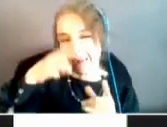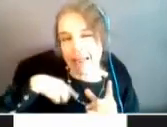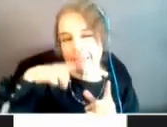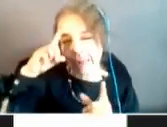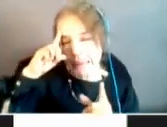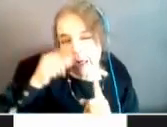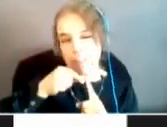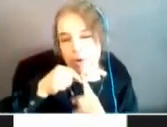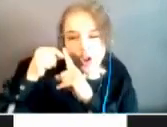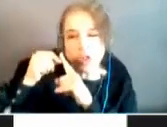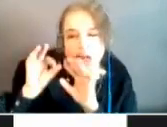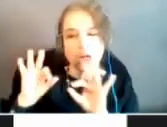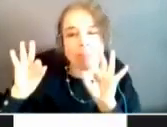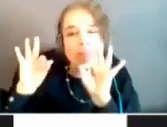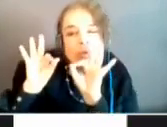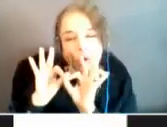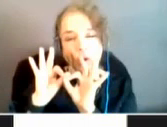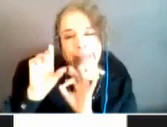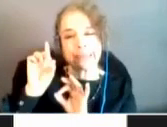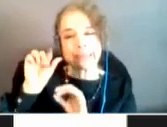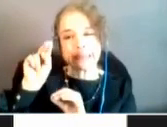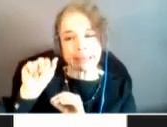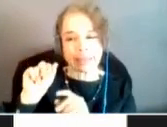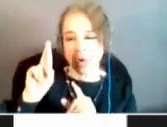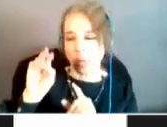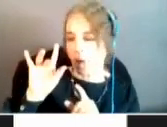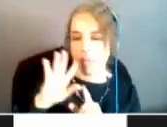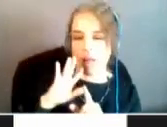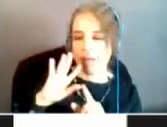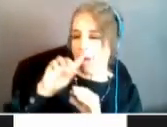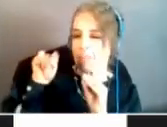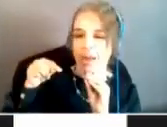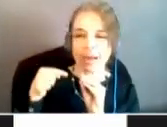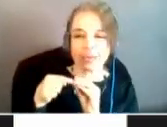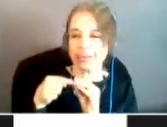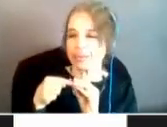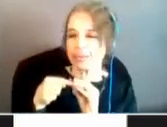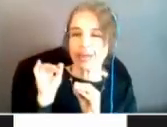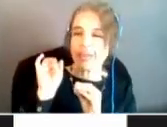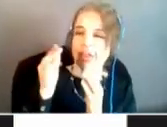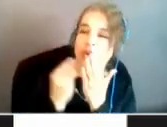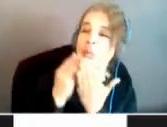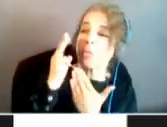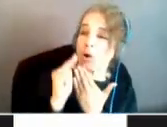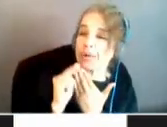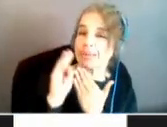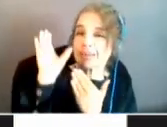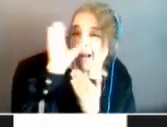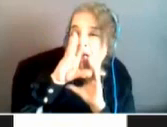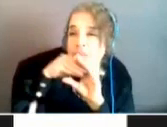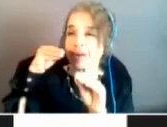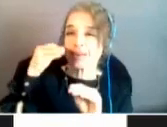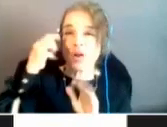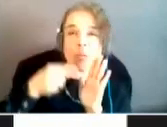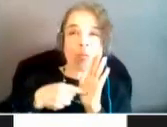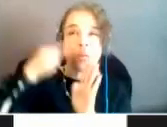particularly important when I think Diana or Rebecca, you were talking about that program that makes outreach calls once